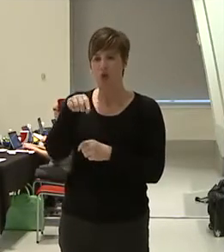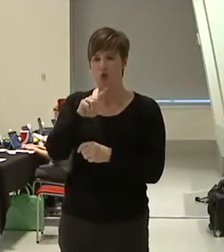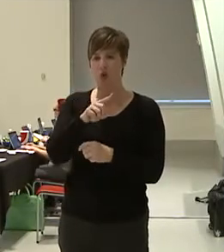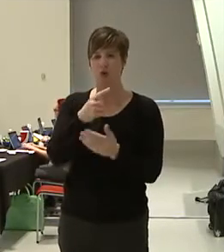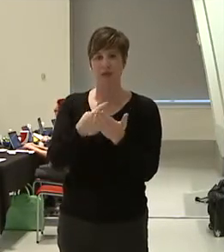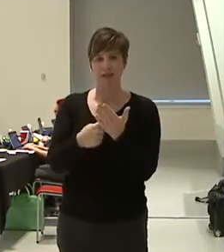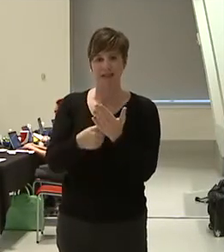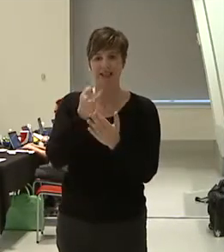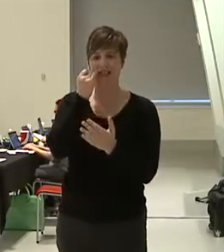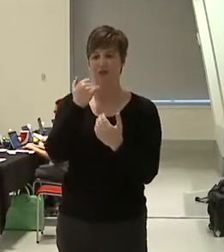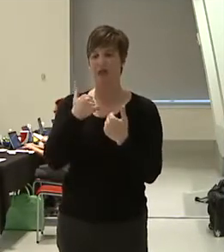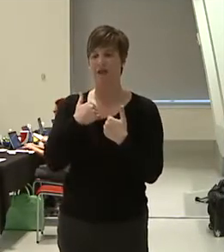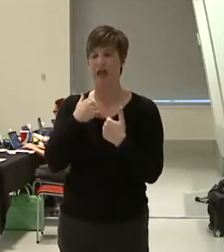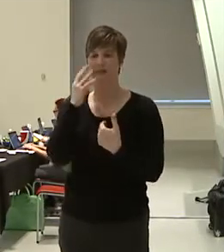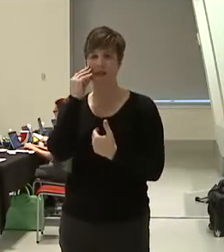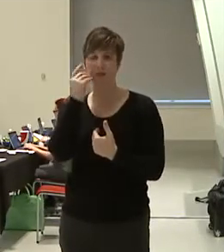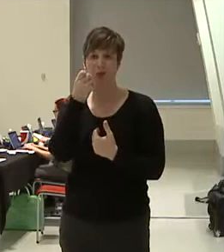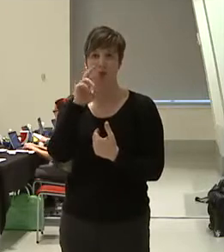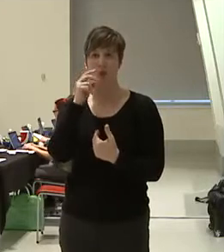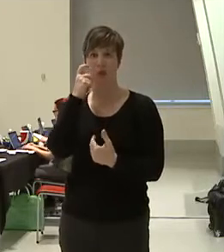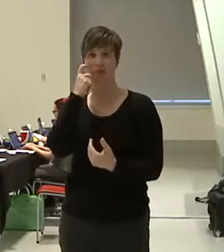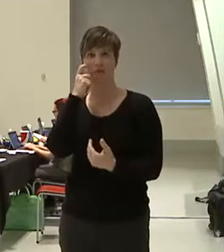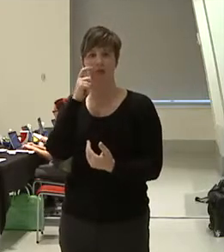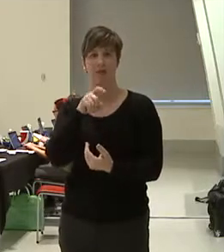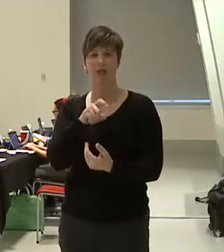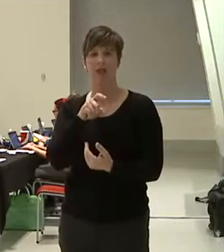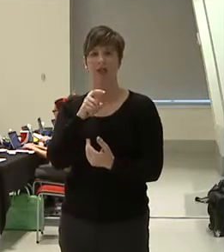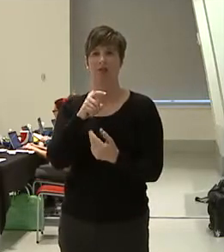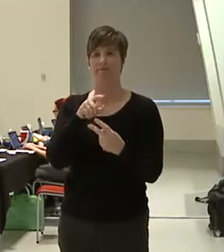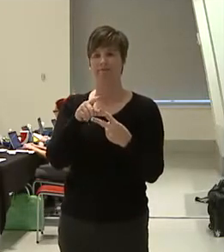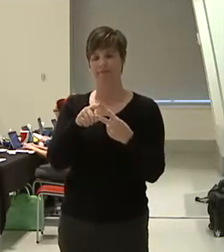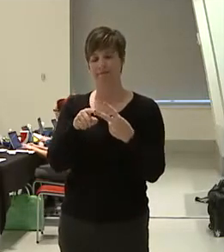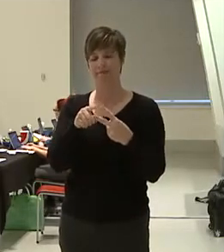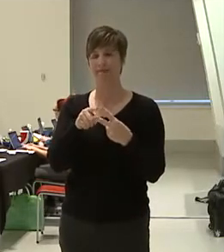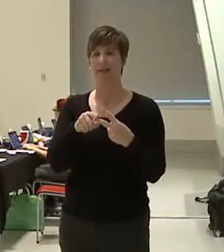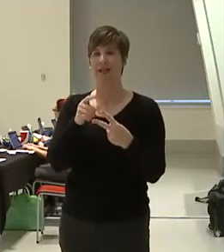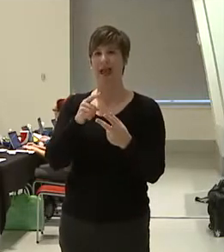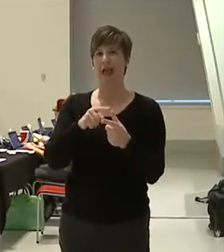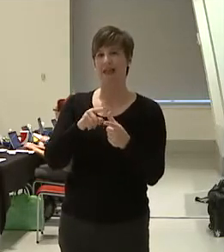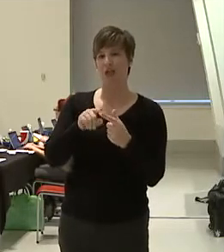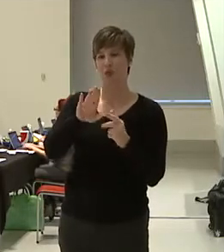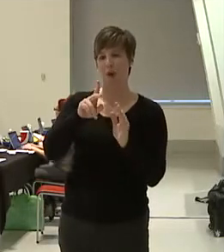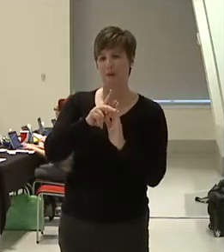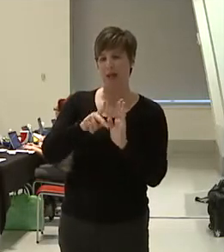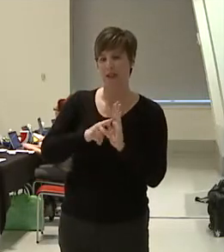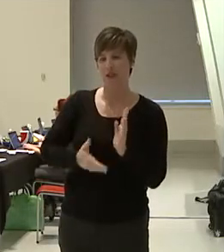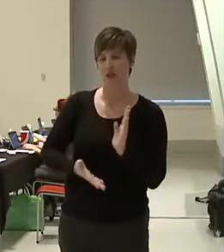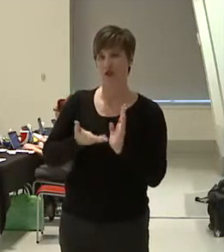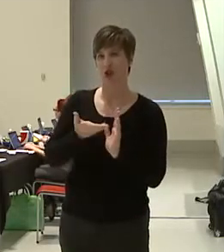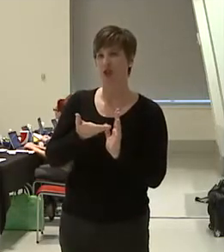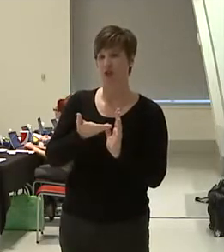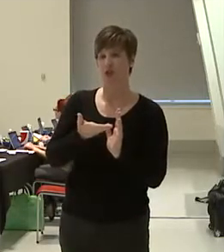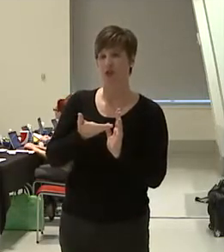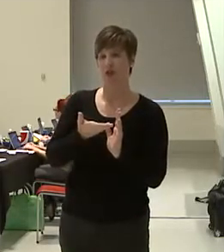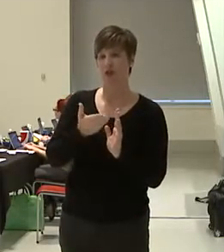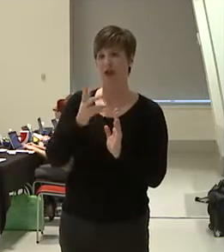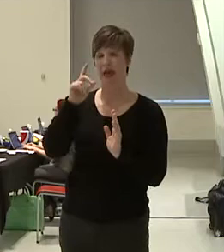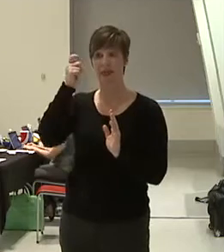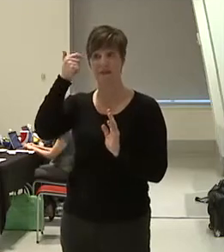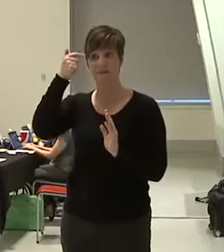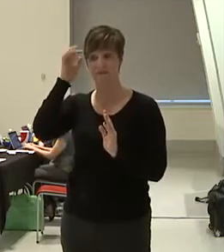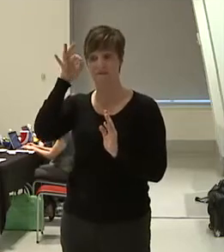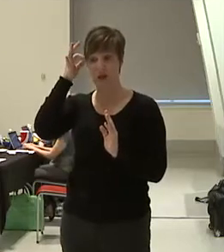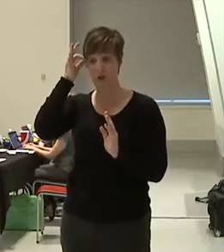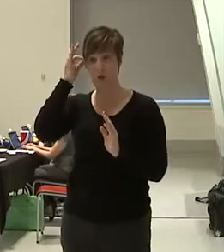have experienced or witnessed one of two things, and then what your kind of policy suggestions are at the federal level, at the